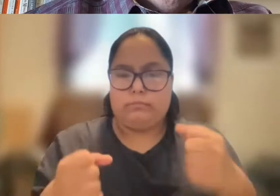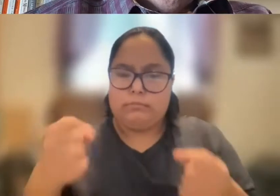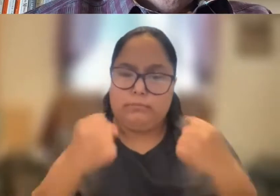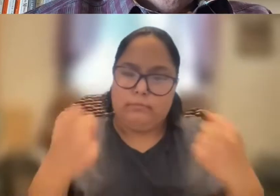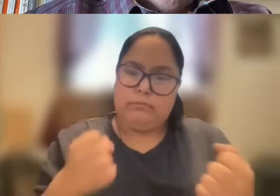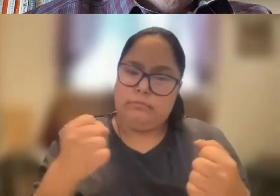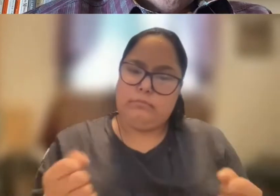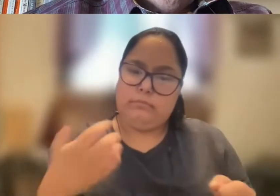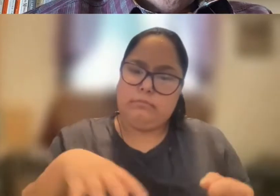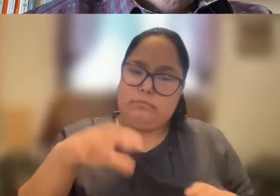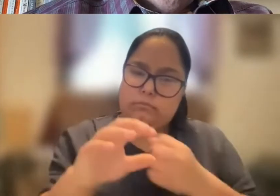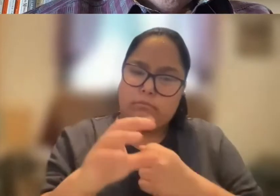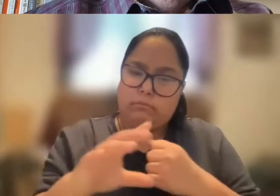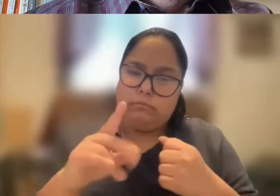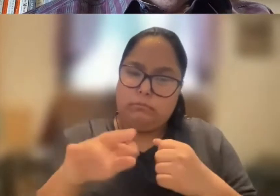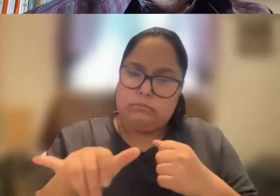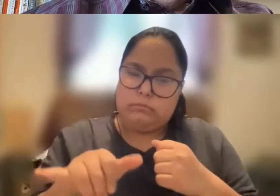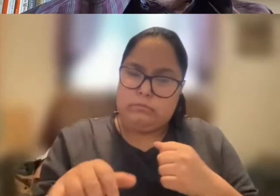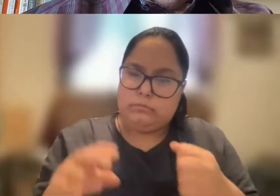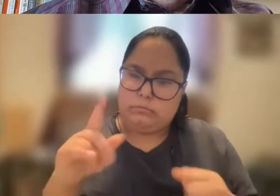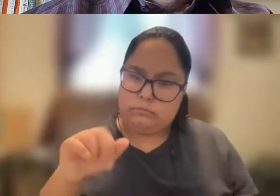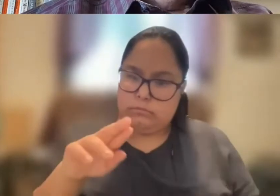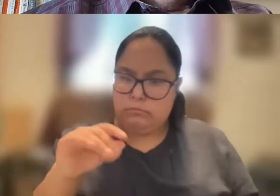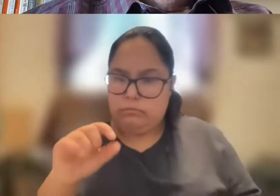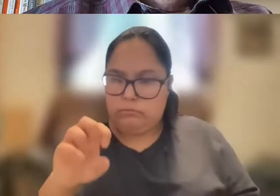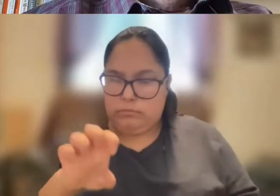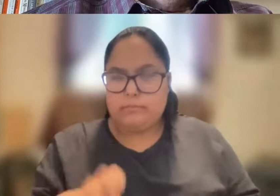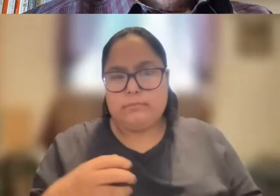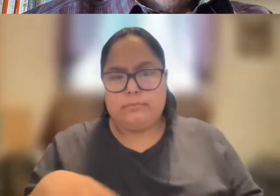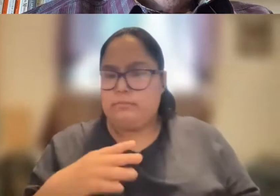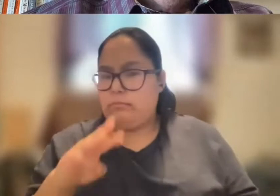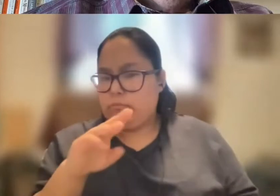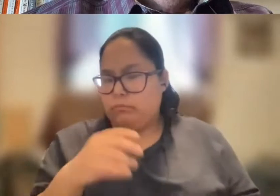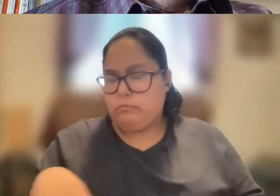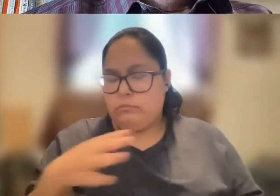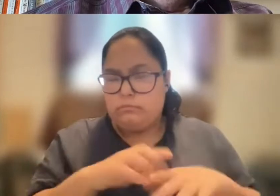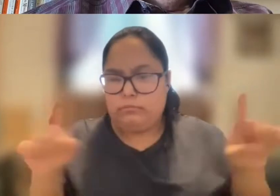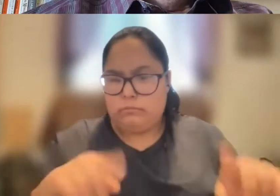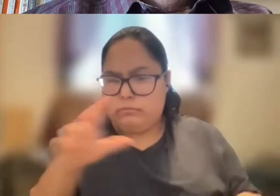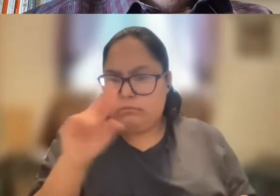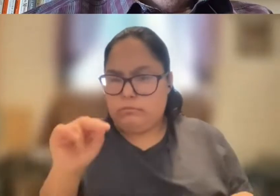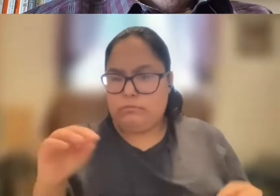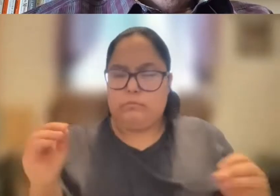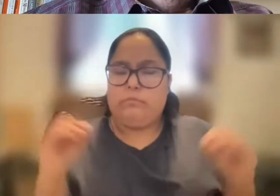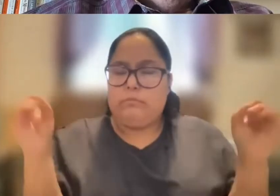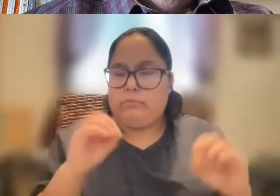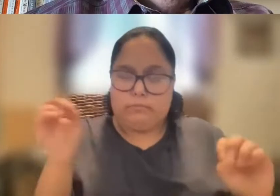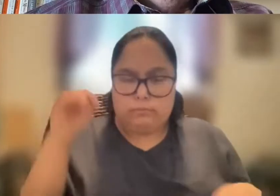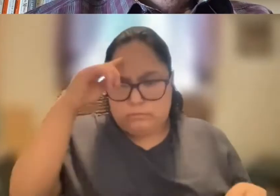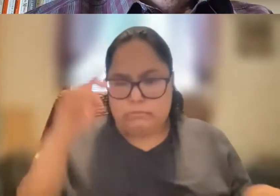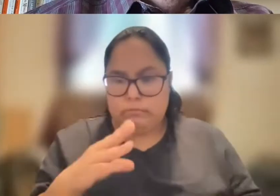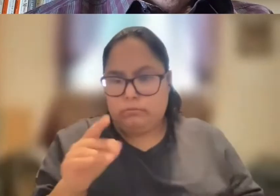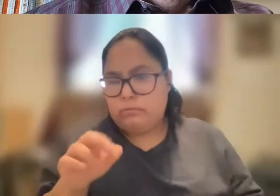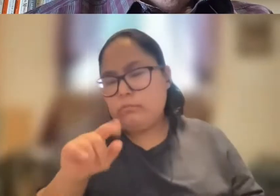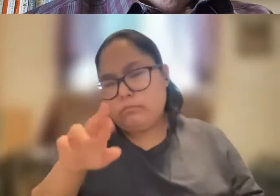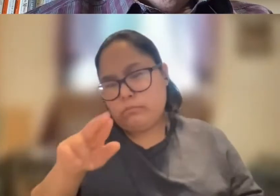Calgary Stampede, but they didn't have the moral fiber to stand beside me as we raised pride